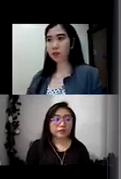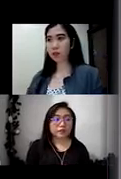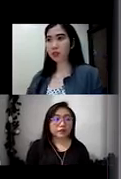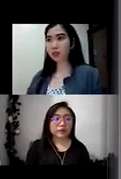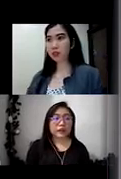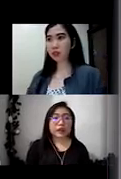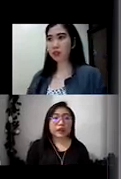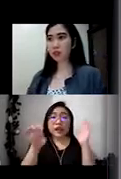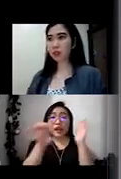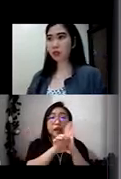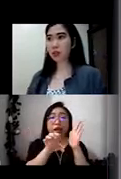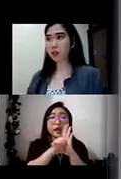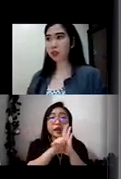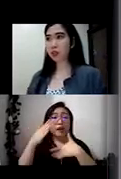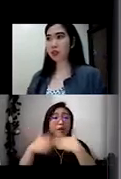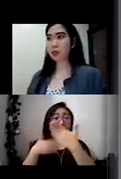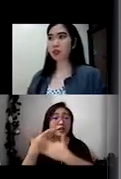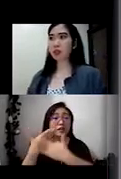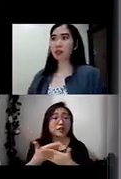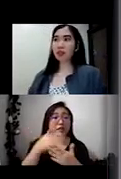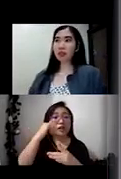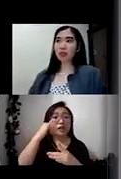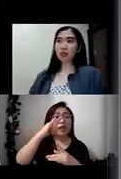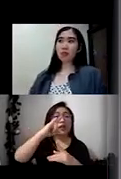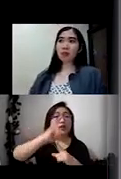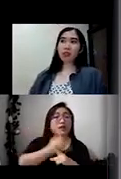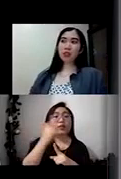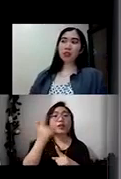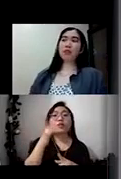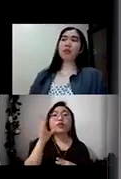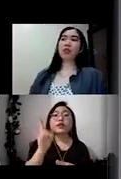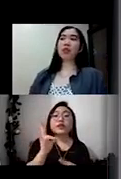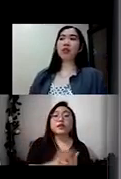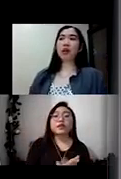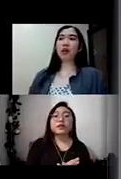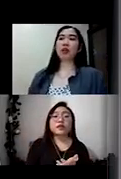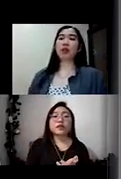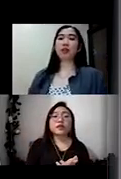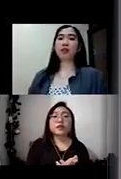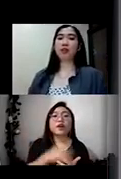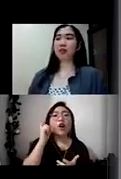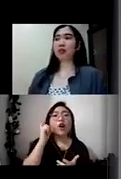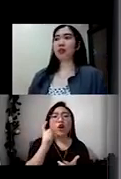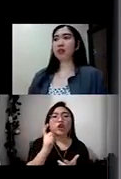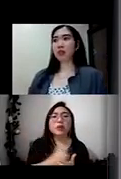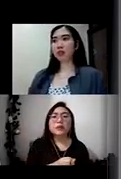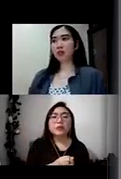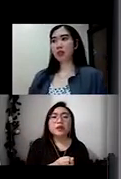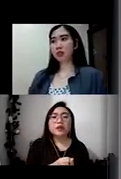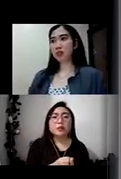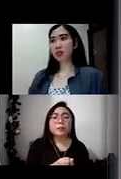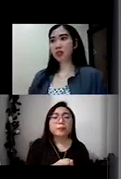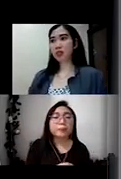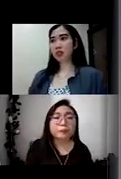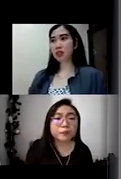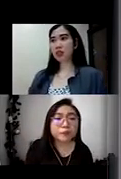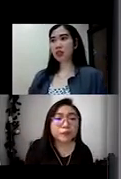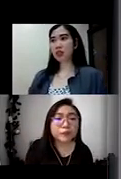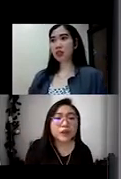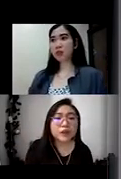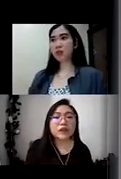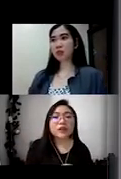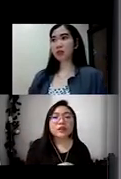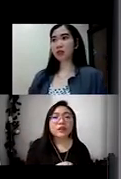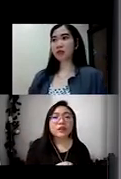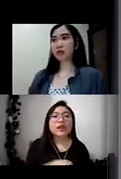Kunyari na-process siya ng January 27, automatic siyang magiging done. And since siya ay